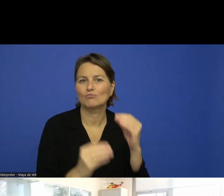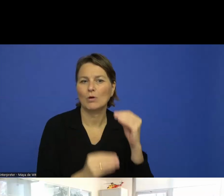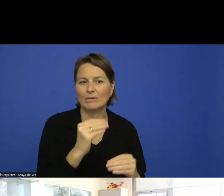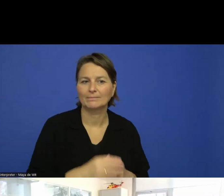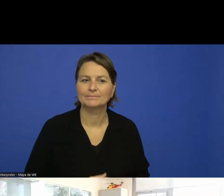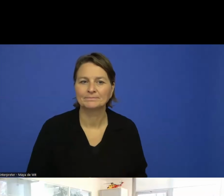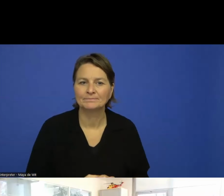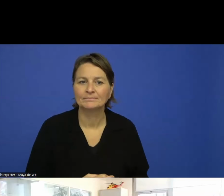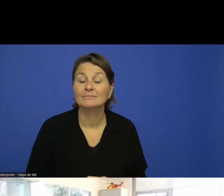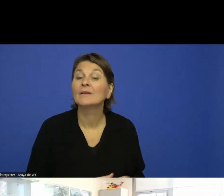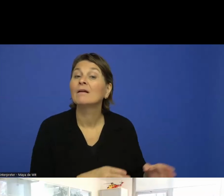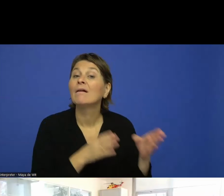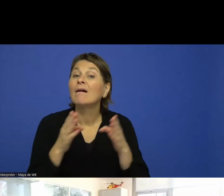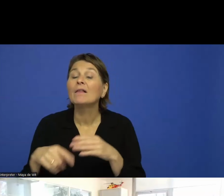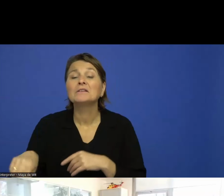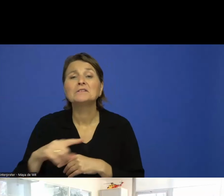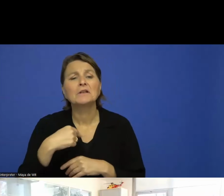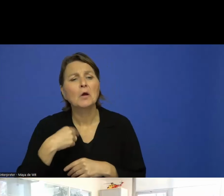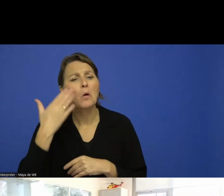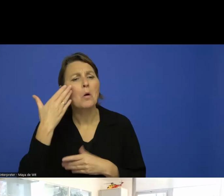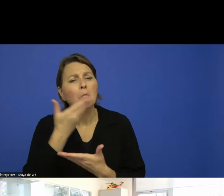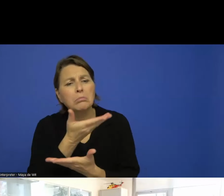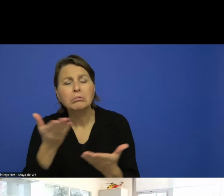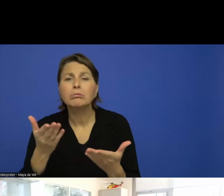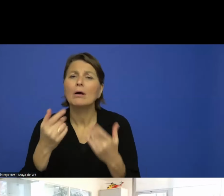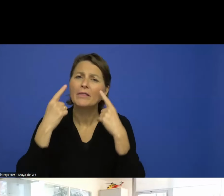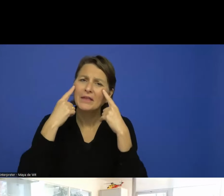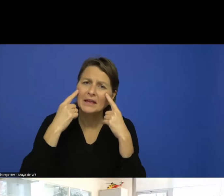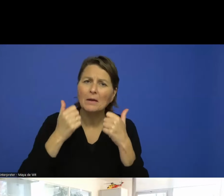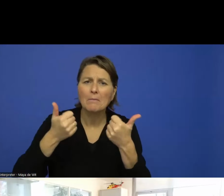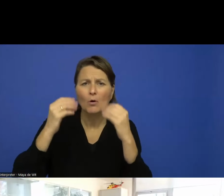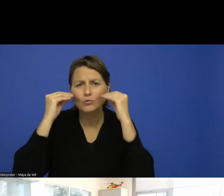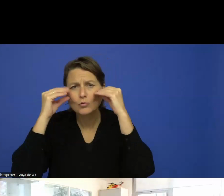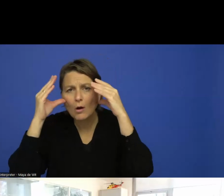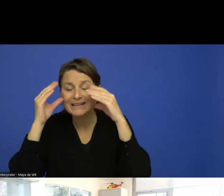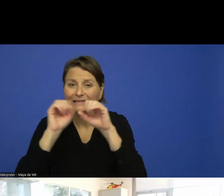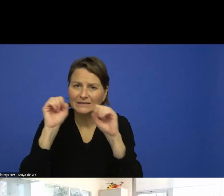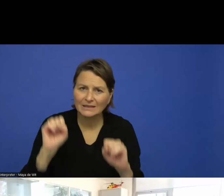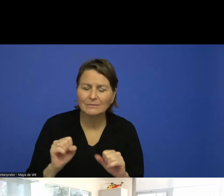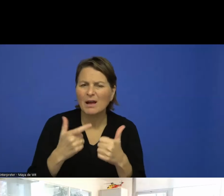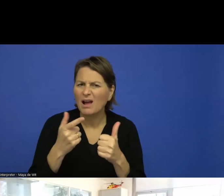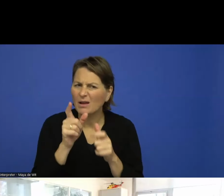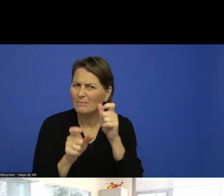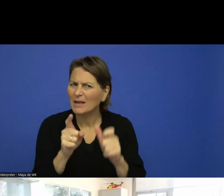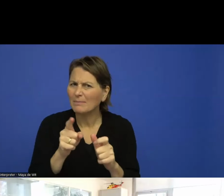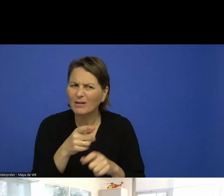upon a paucity of knowledge of the system into which they will be placed or the needs of the people who